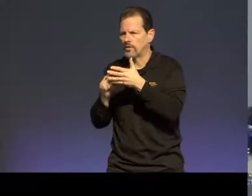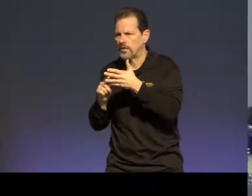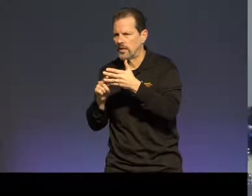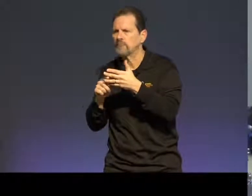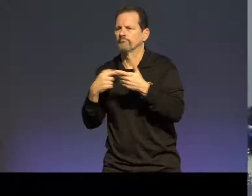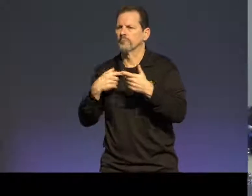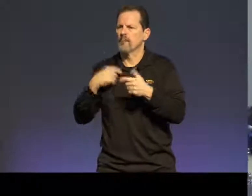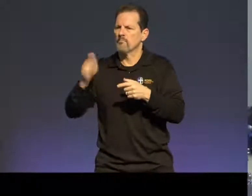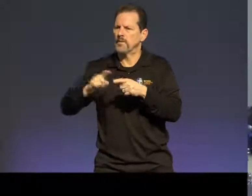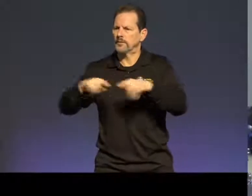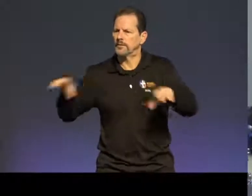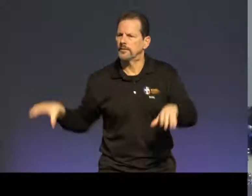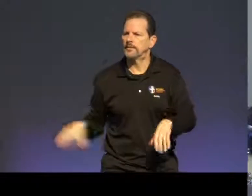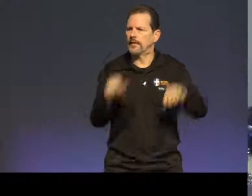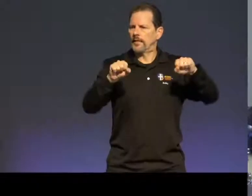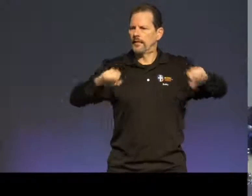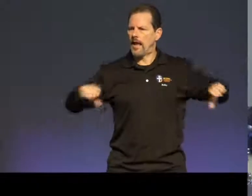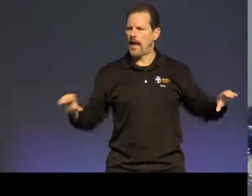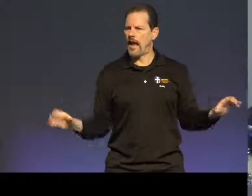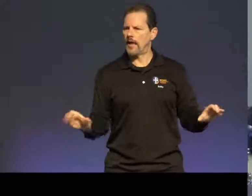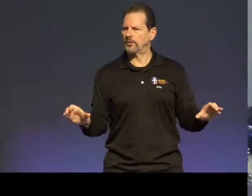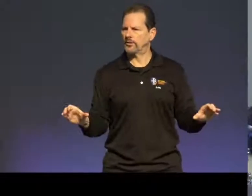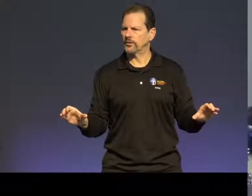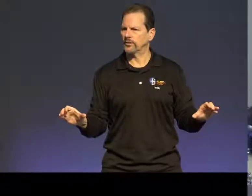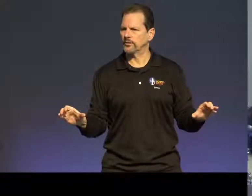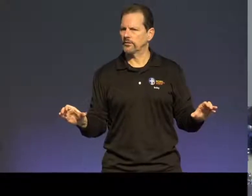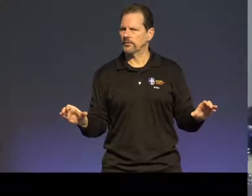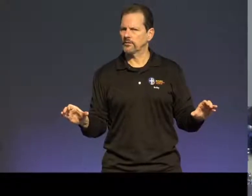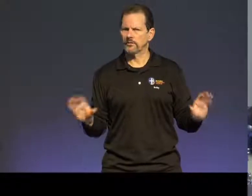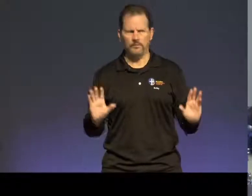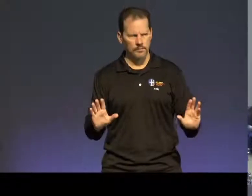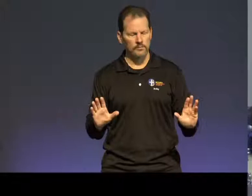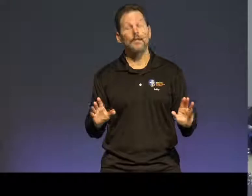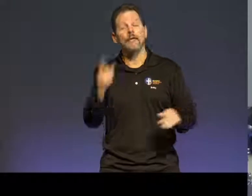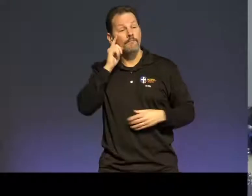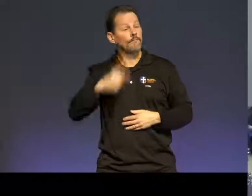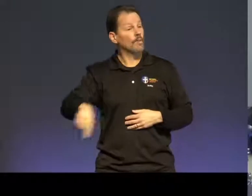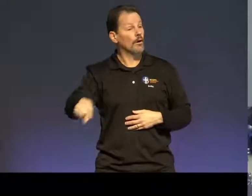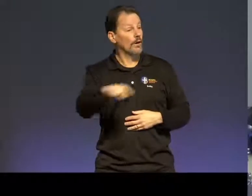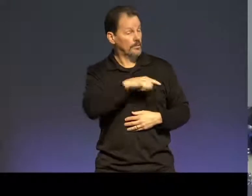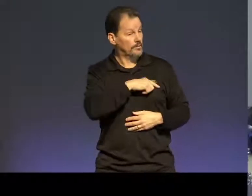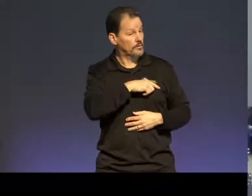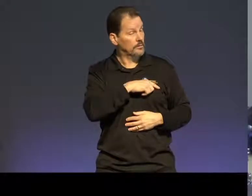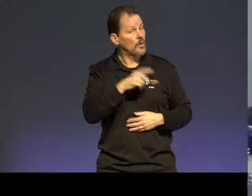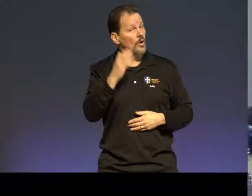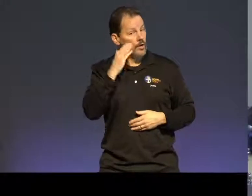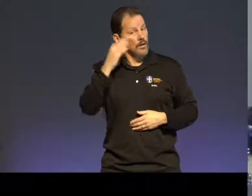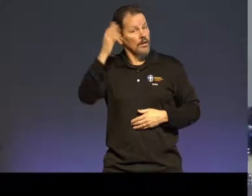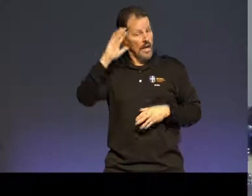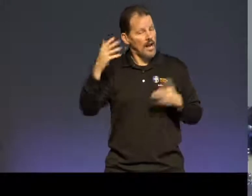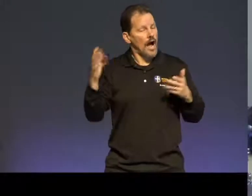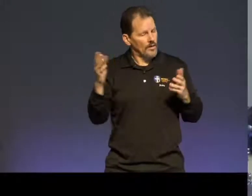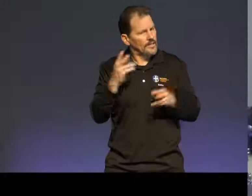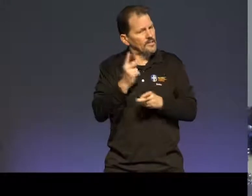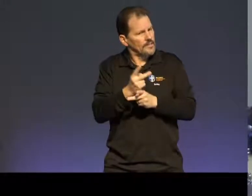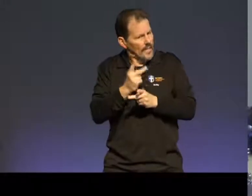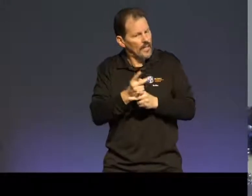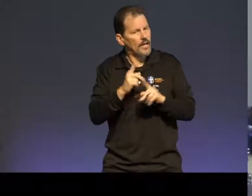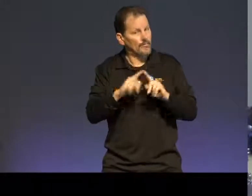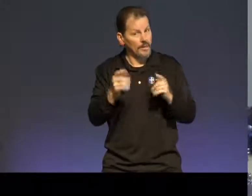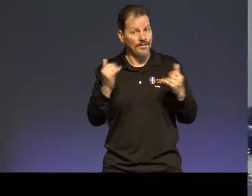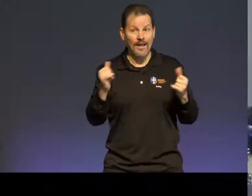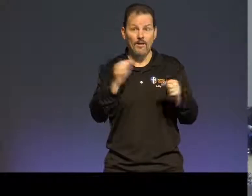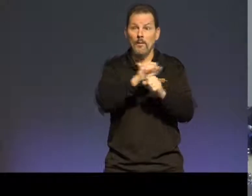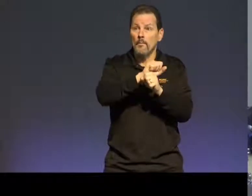are we looking at? We just went through 2 years of a pandemic and we're still in it. And more often than not, we look at the